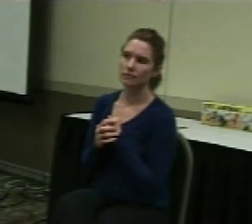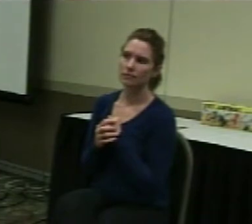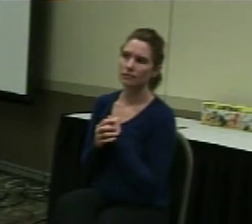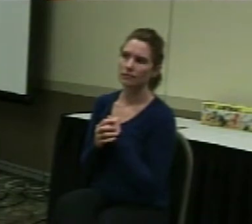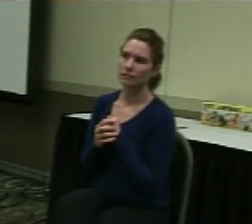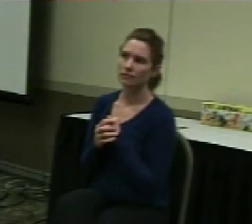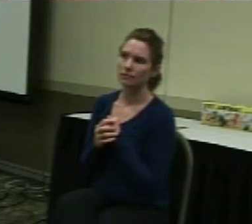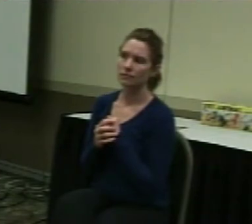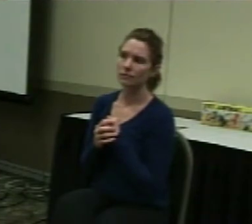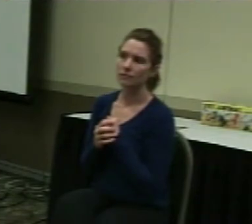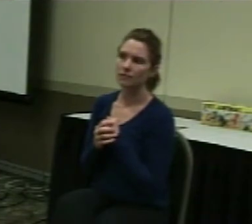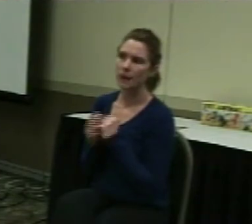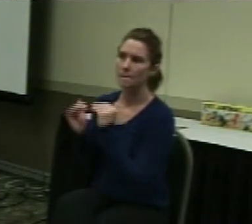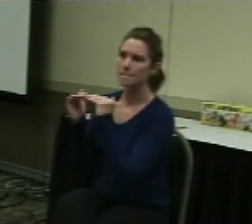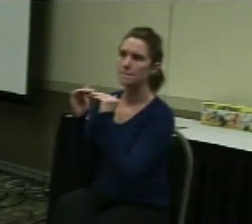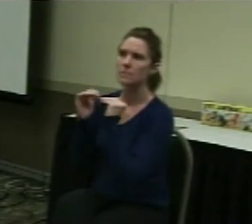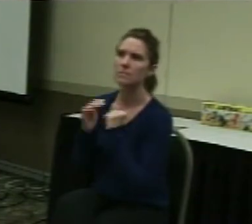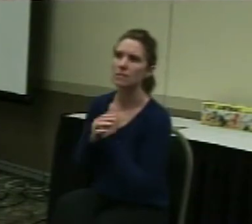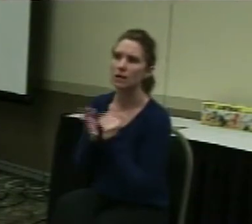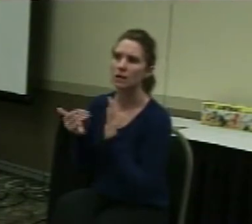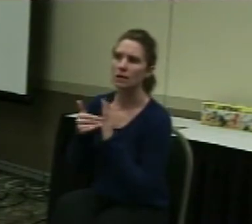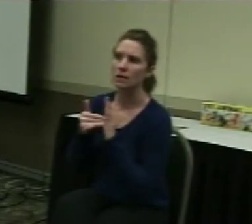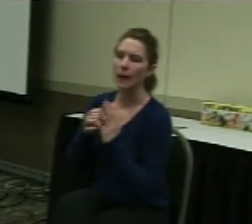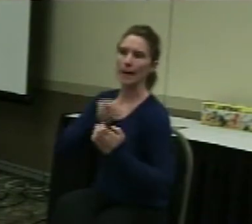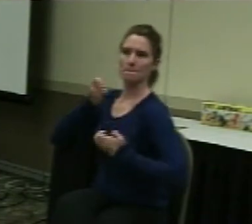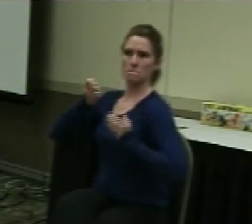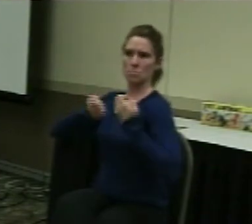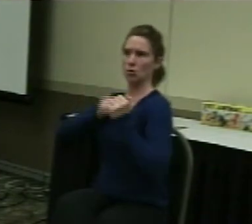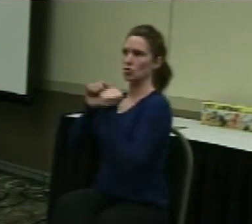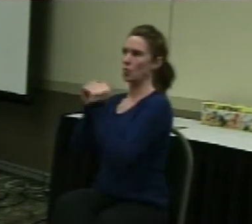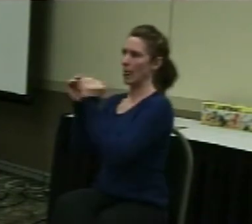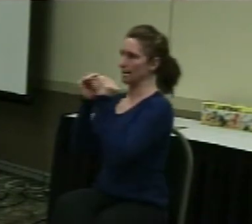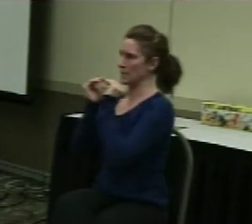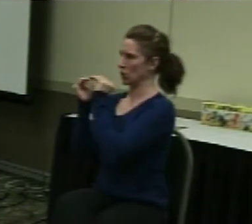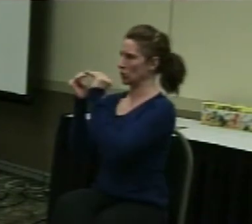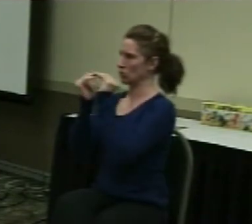peers. Say that again now. Emotions towards